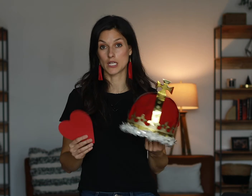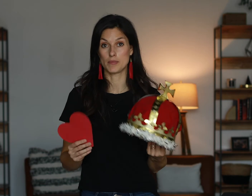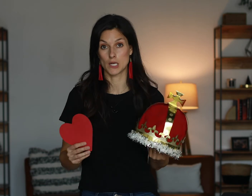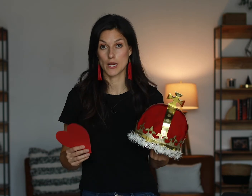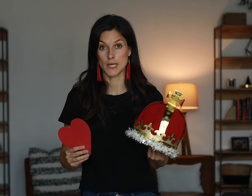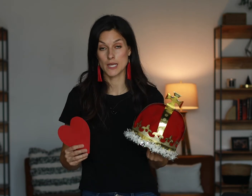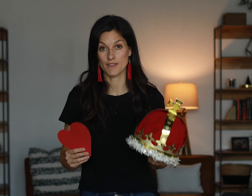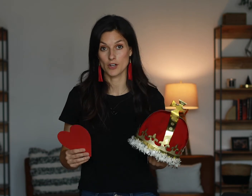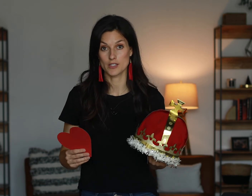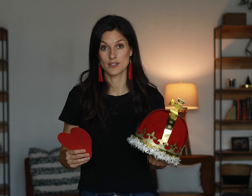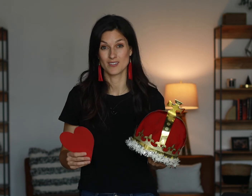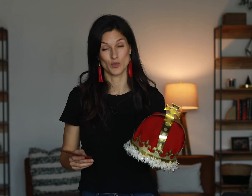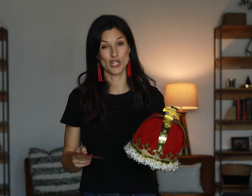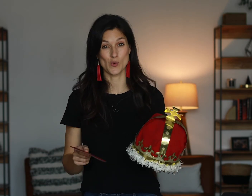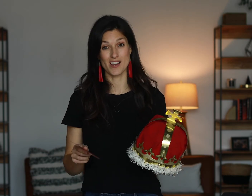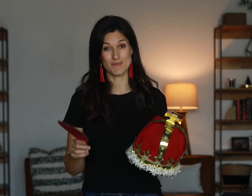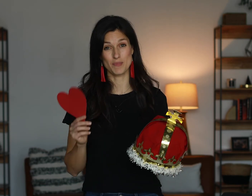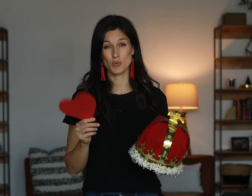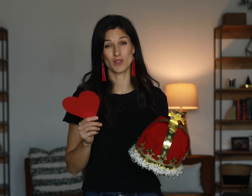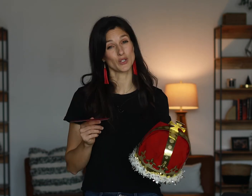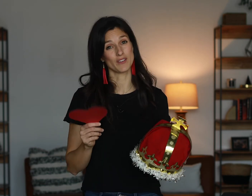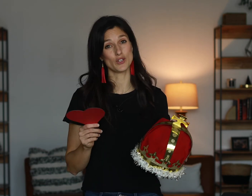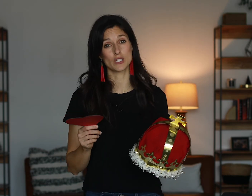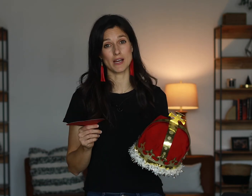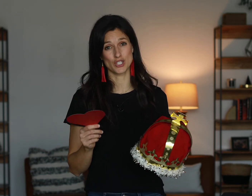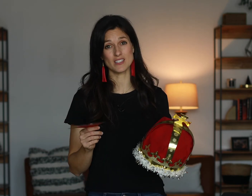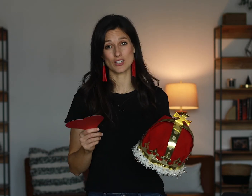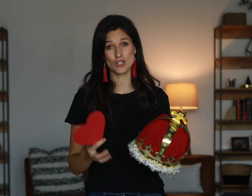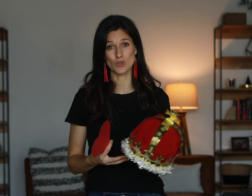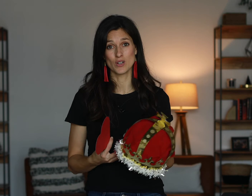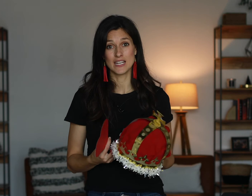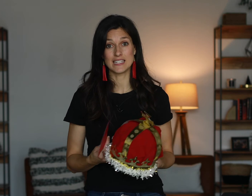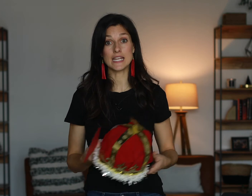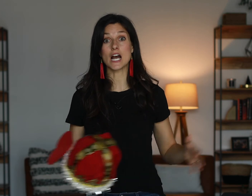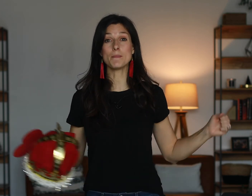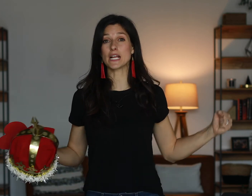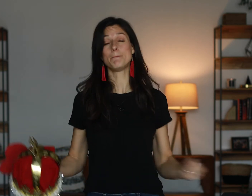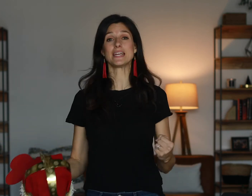David was going to be a great king at first. Well, you know what? People were a little confused about Jesus too.